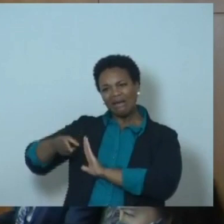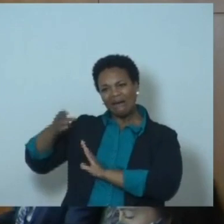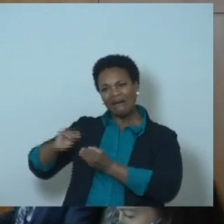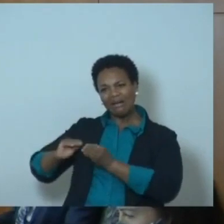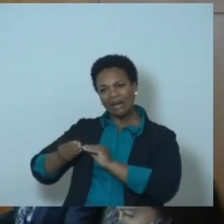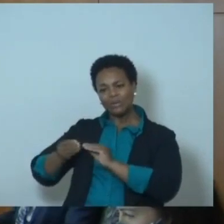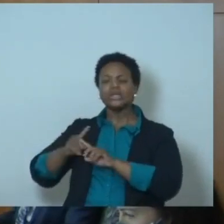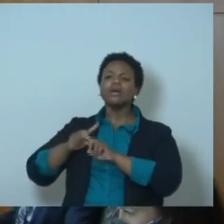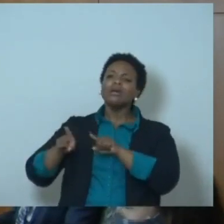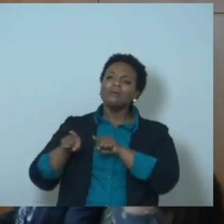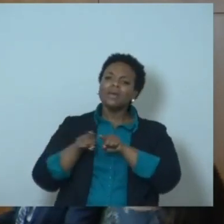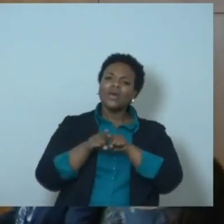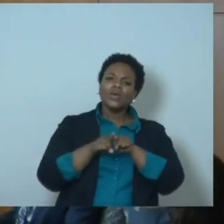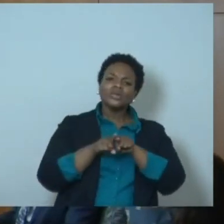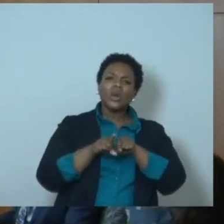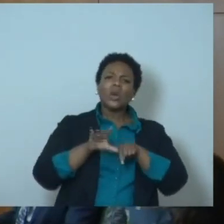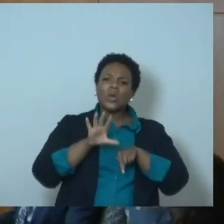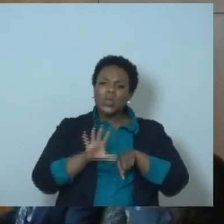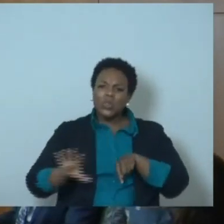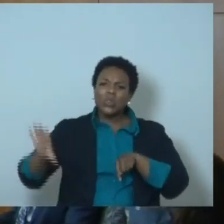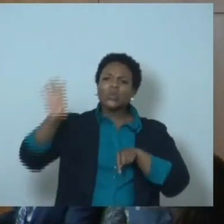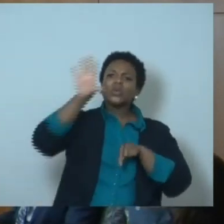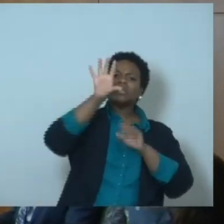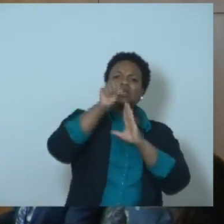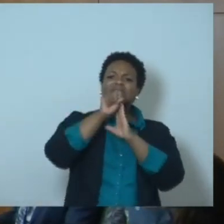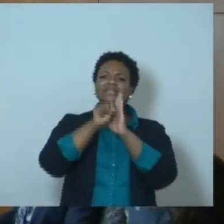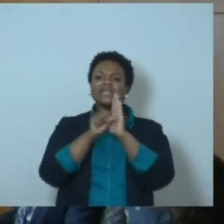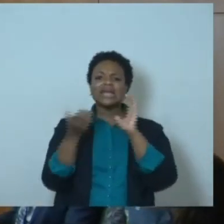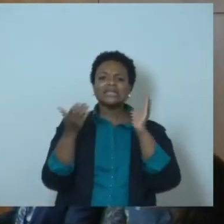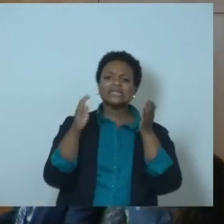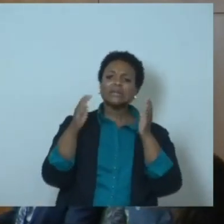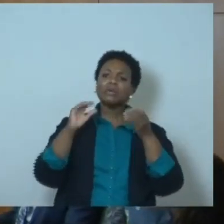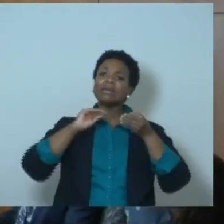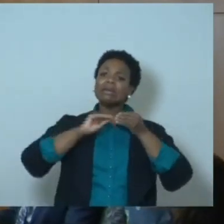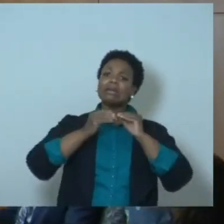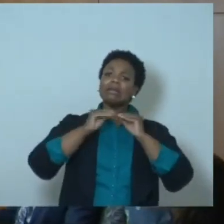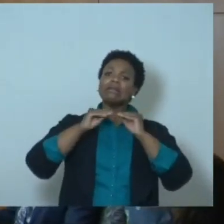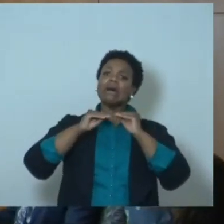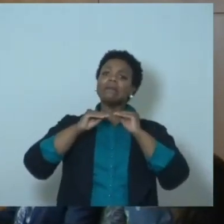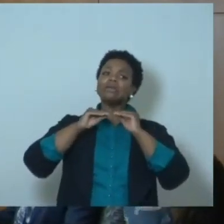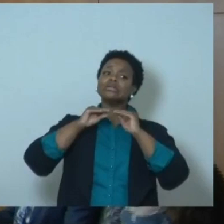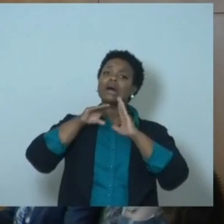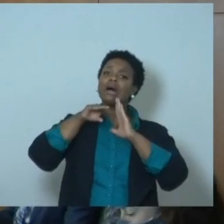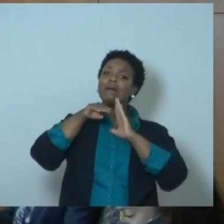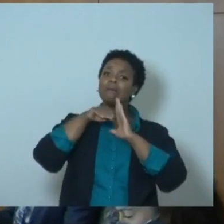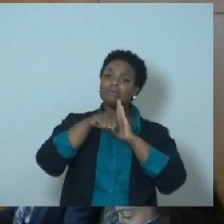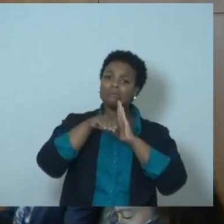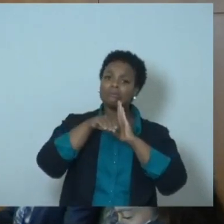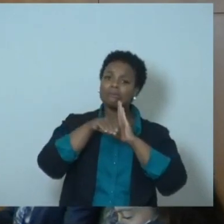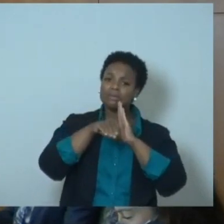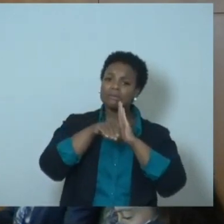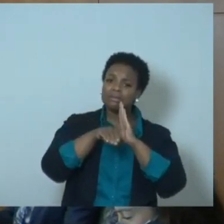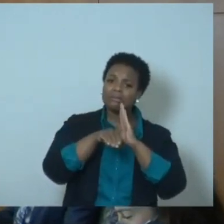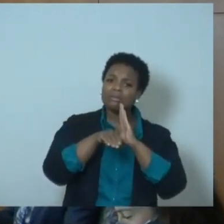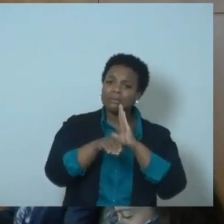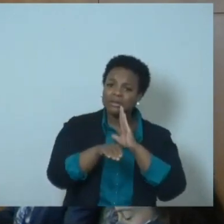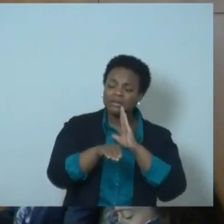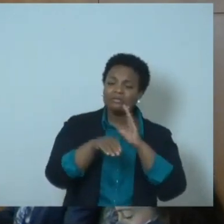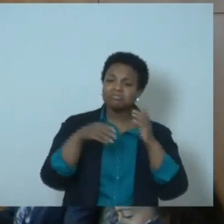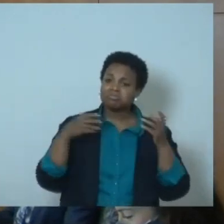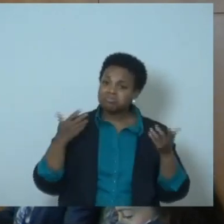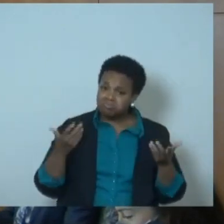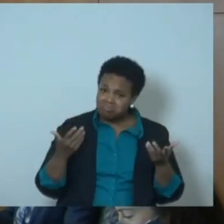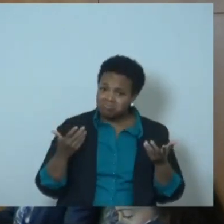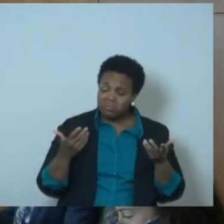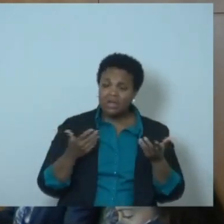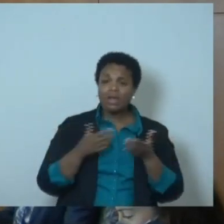state is, seeing declining caseloads and fairly safe. What's kind of your response to that? And do you think that's, kind